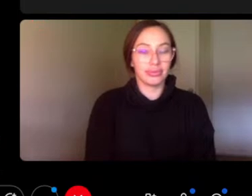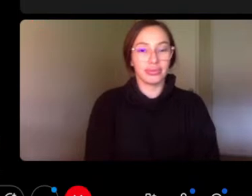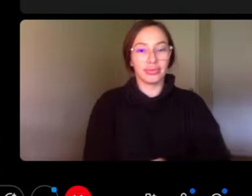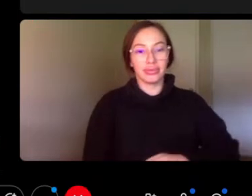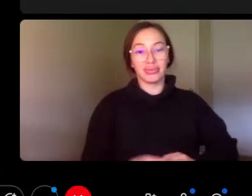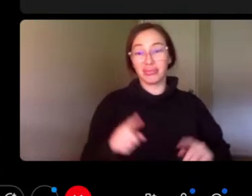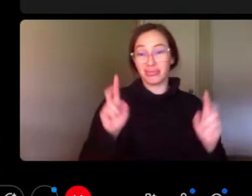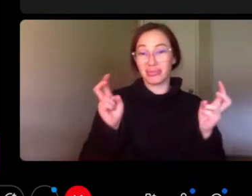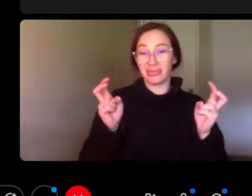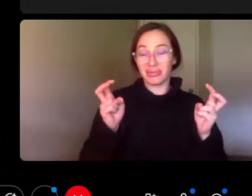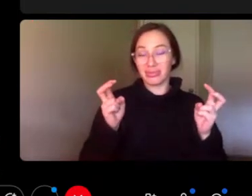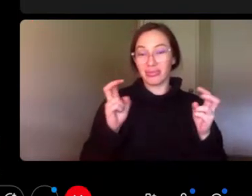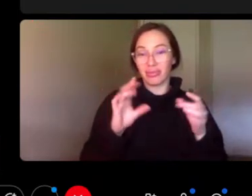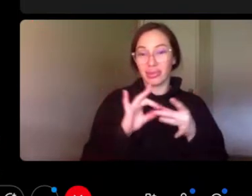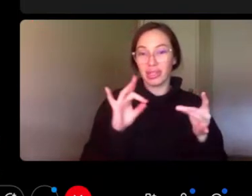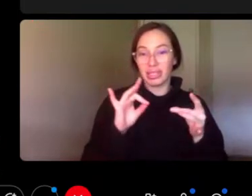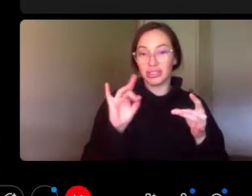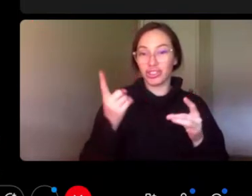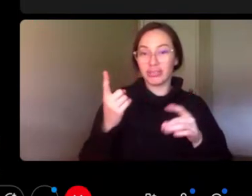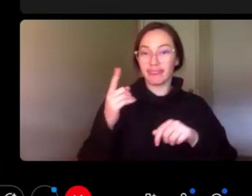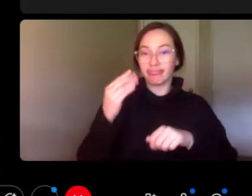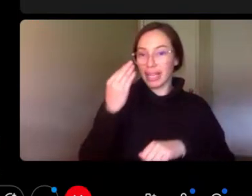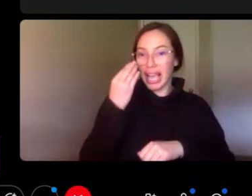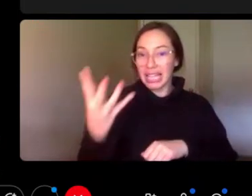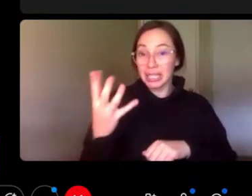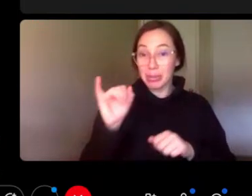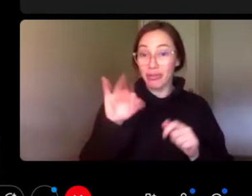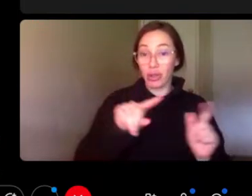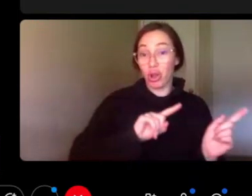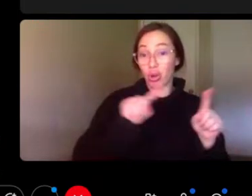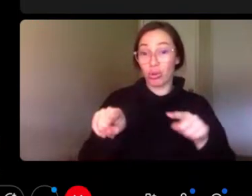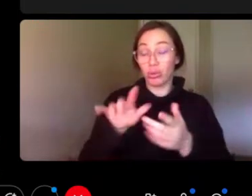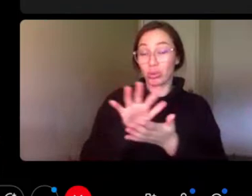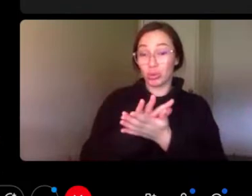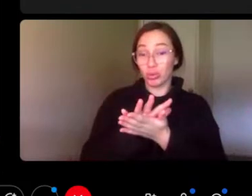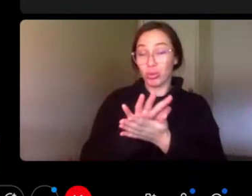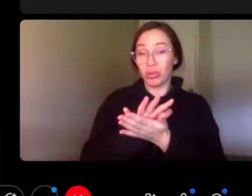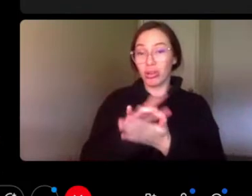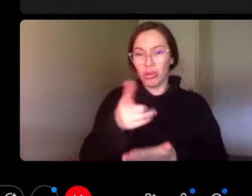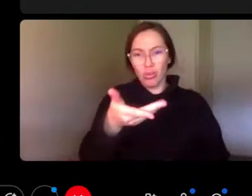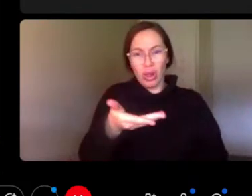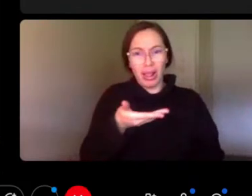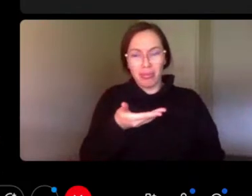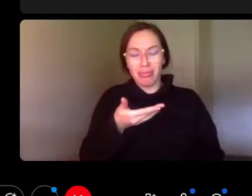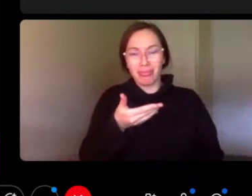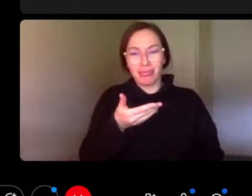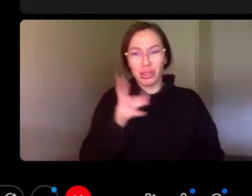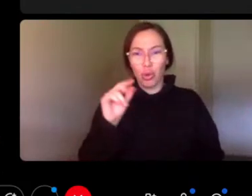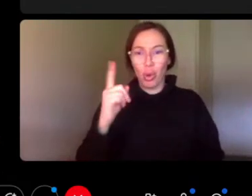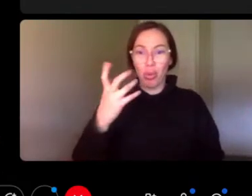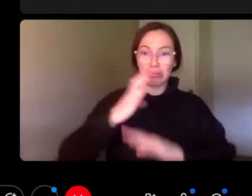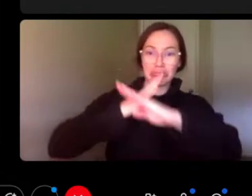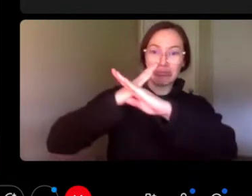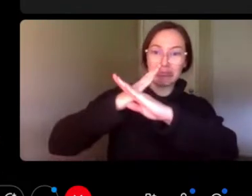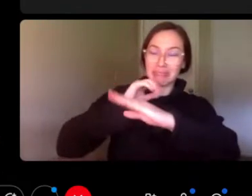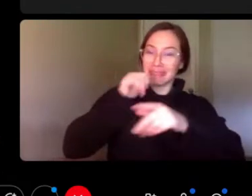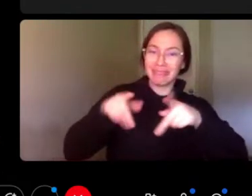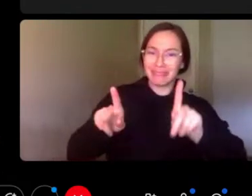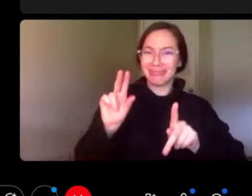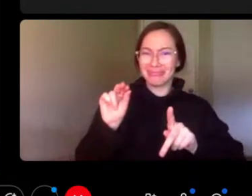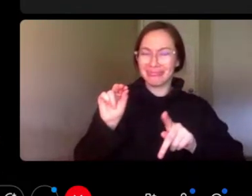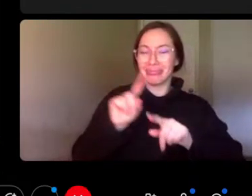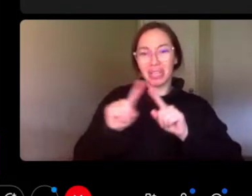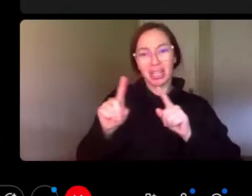Basically, it's saying, give a heads up. If you're going to be on a school site, you're welcome on this school site. Nobody's looking to block you. But